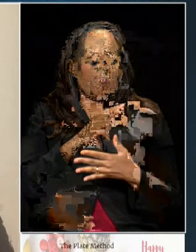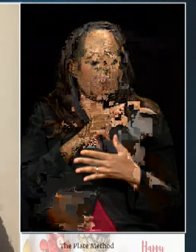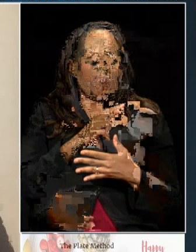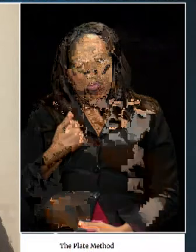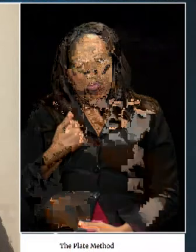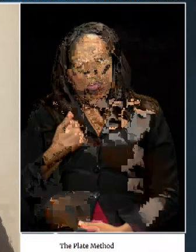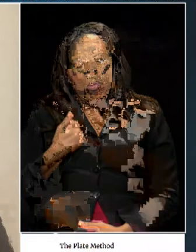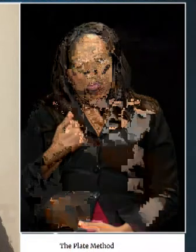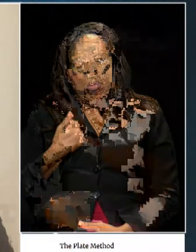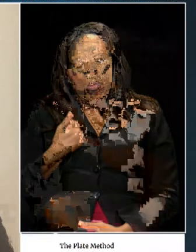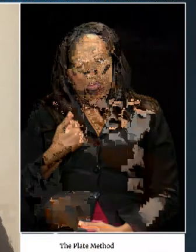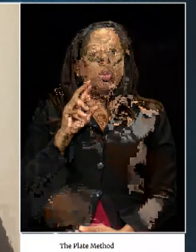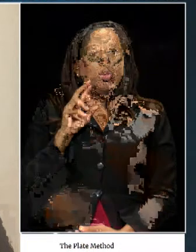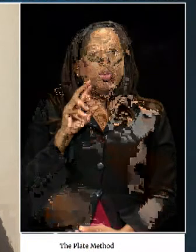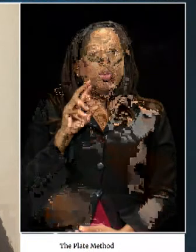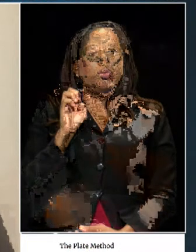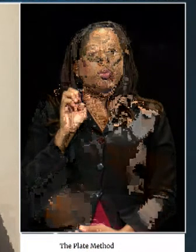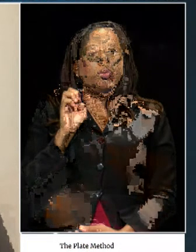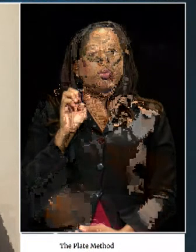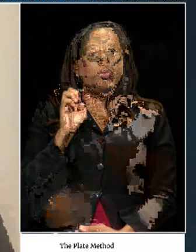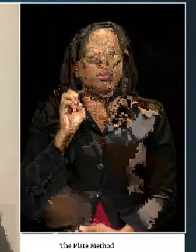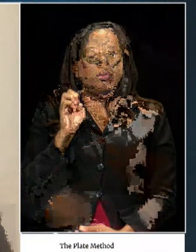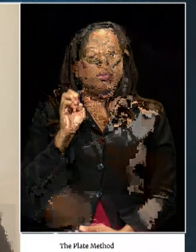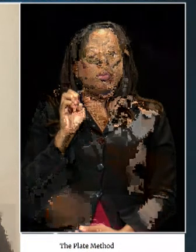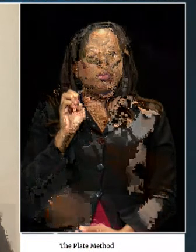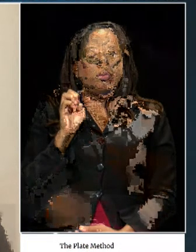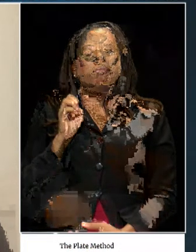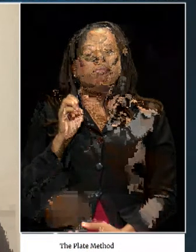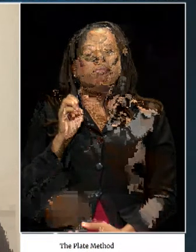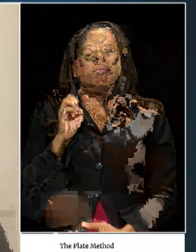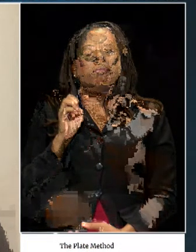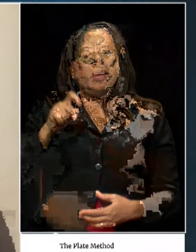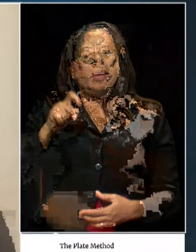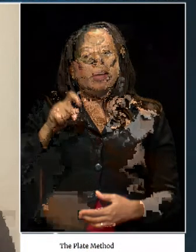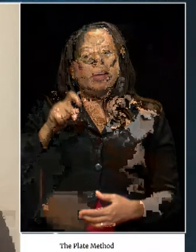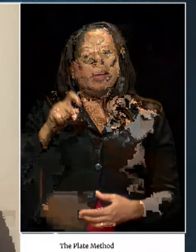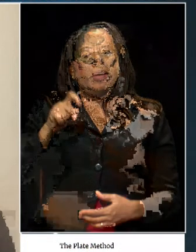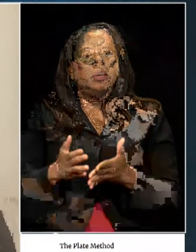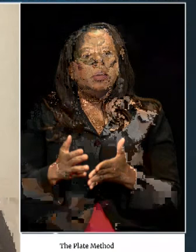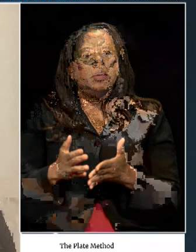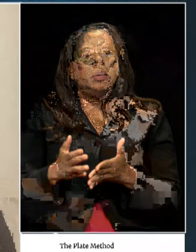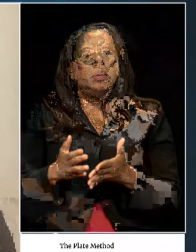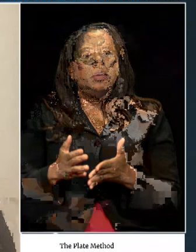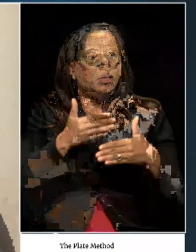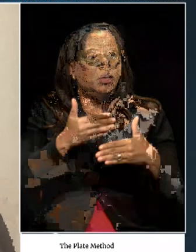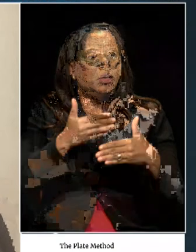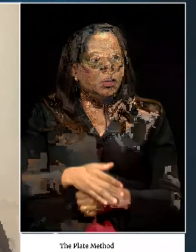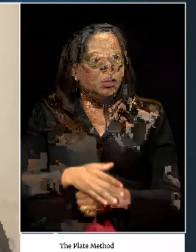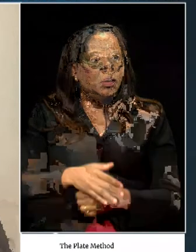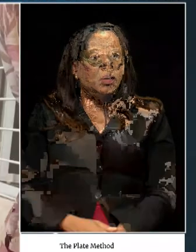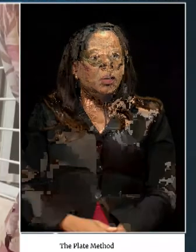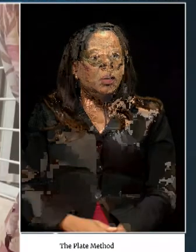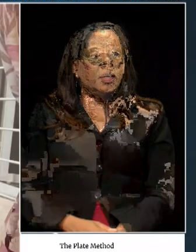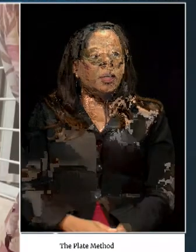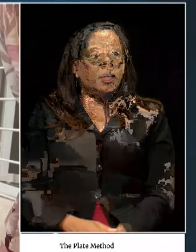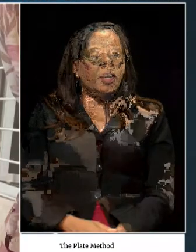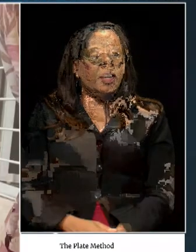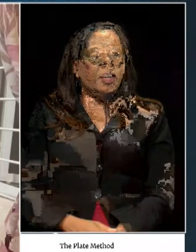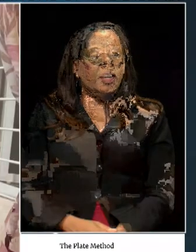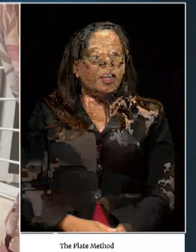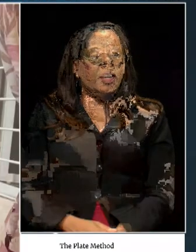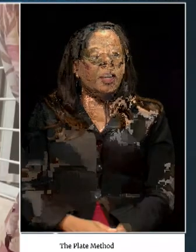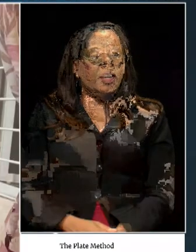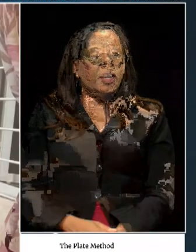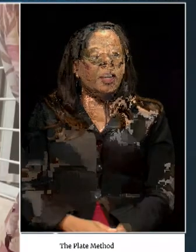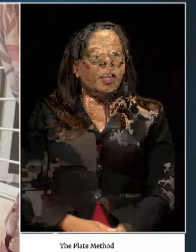assistance of a therapist, what is that process like? Okay, so I will guide you through the